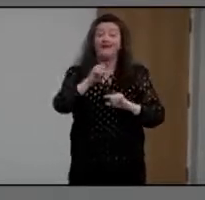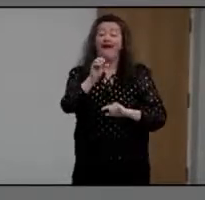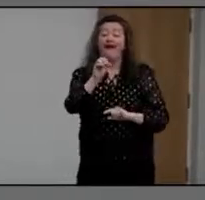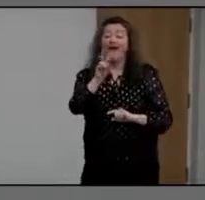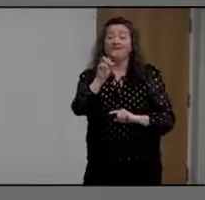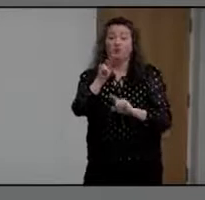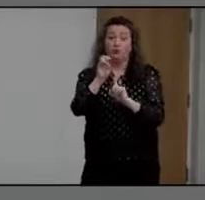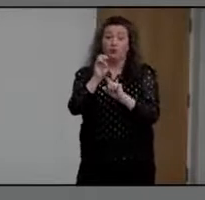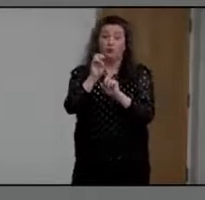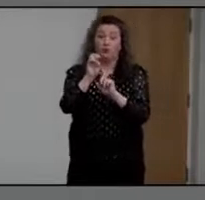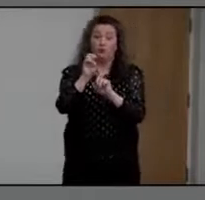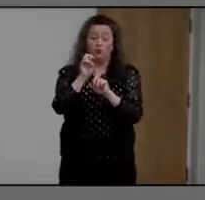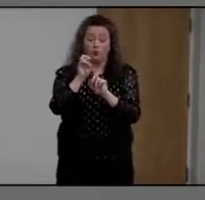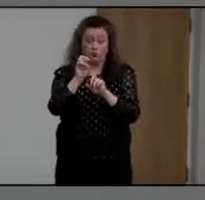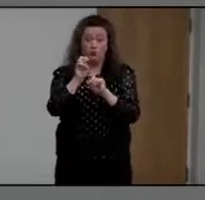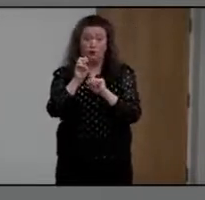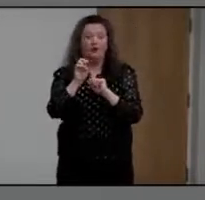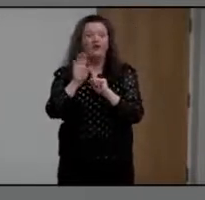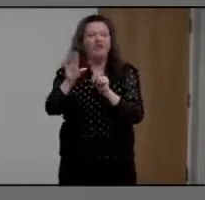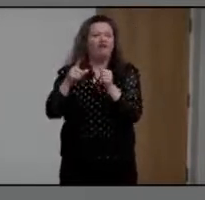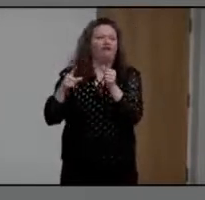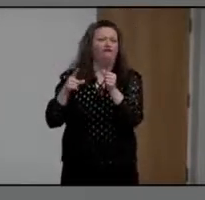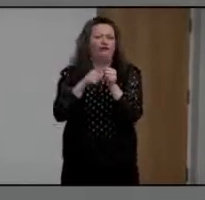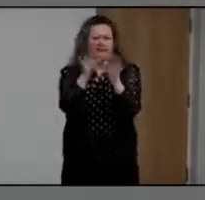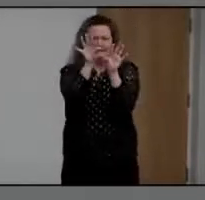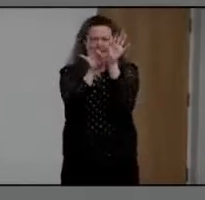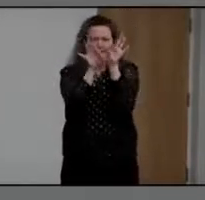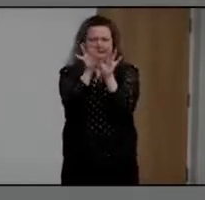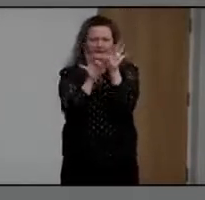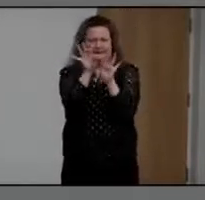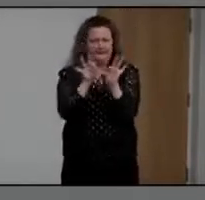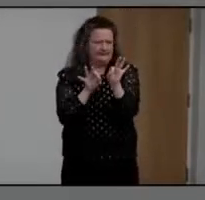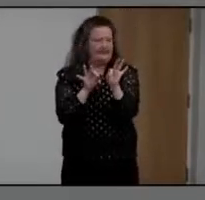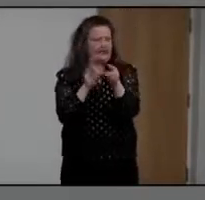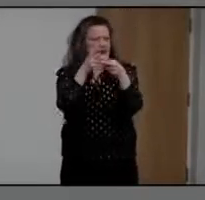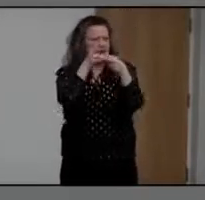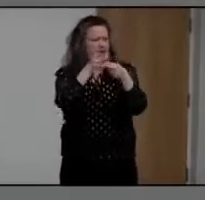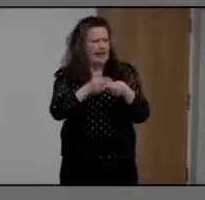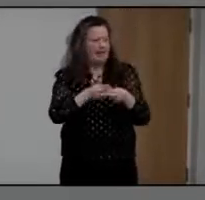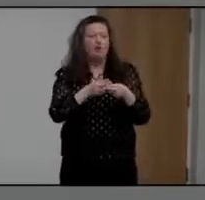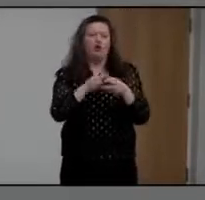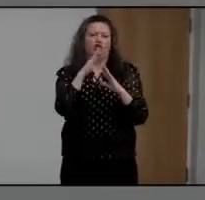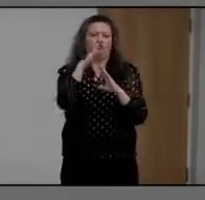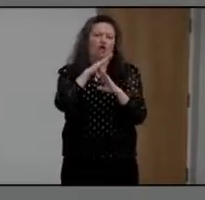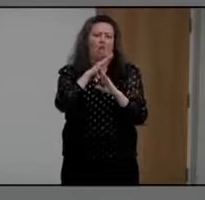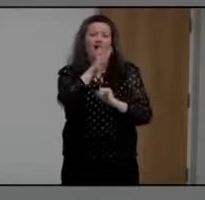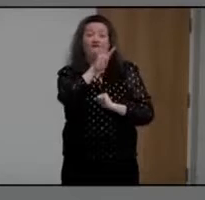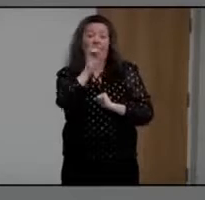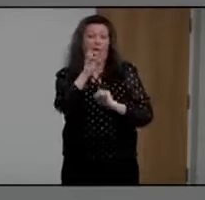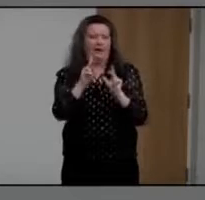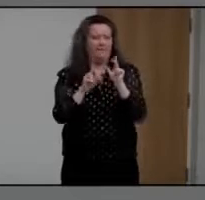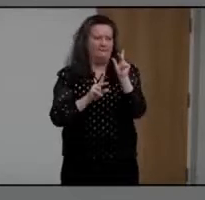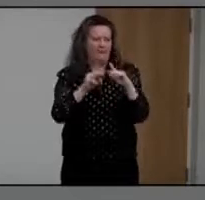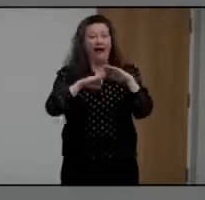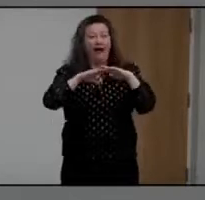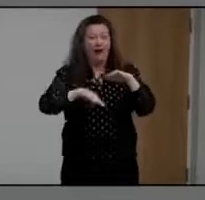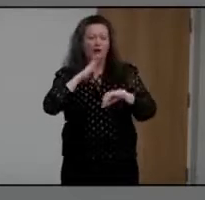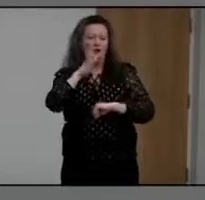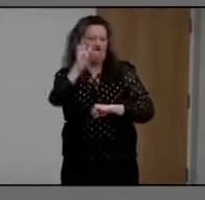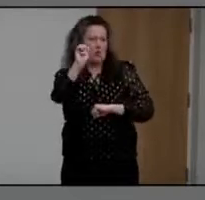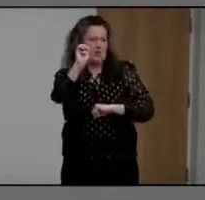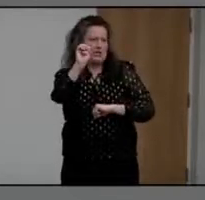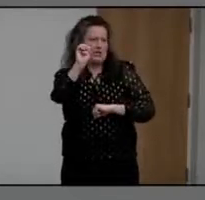of Edmonton's top 40 under 40. You'll find him online at ryanjesperson.com and on Twitter